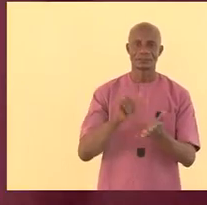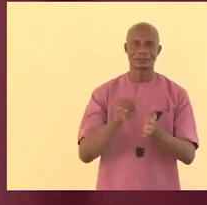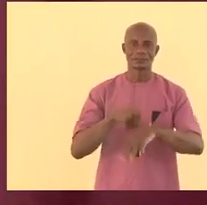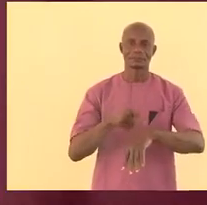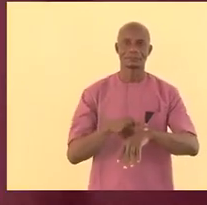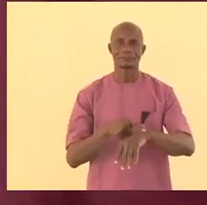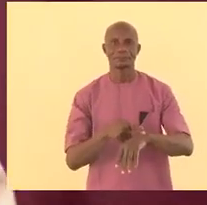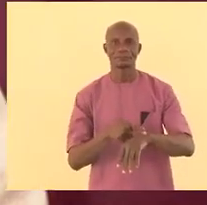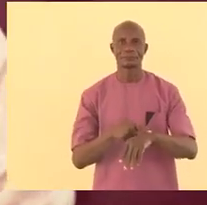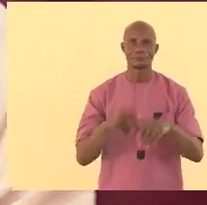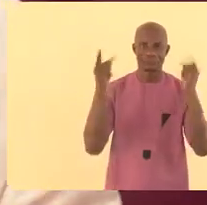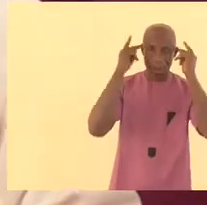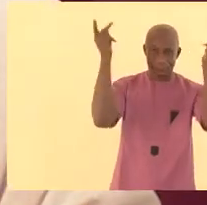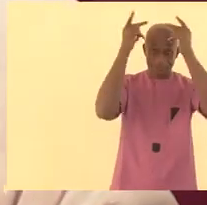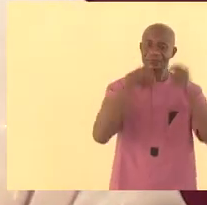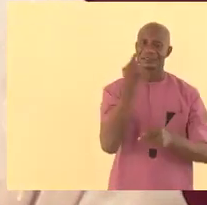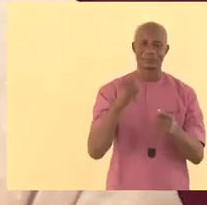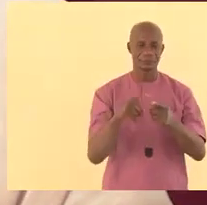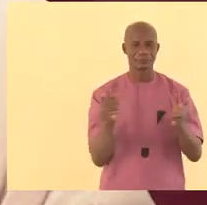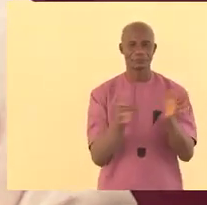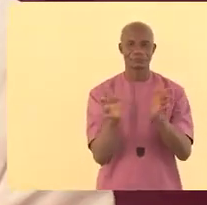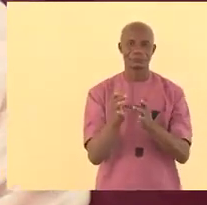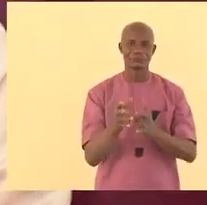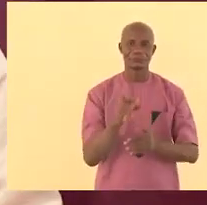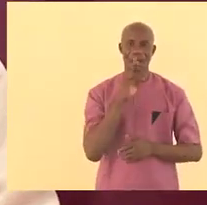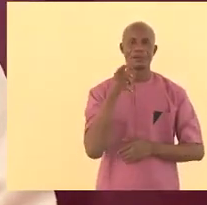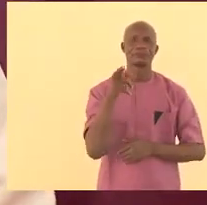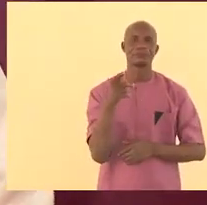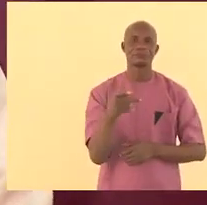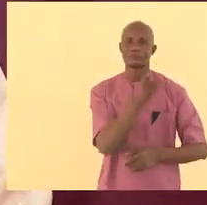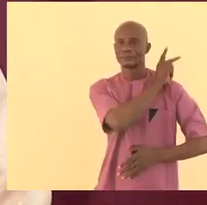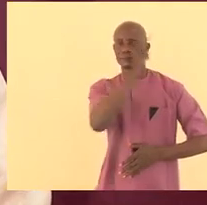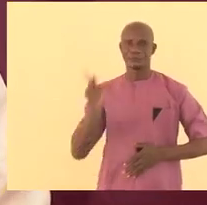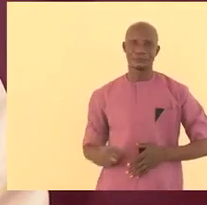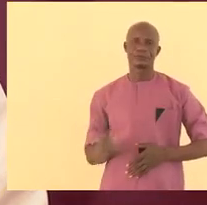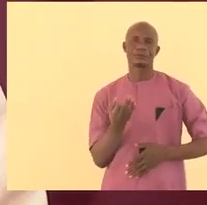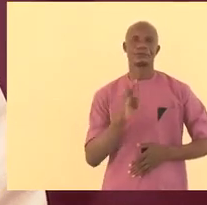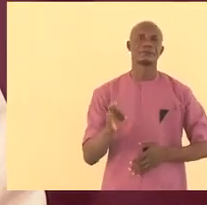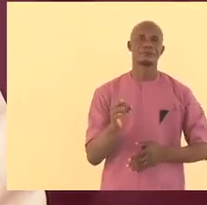At that time, Pilate said to Jesus, "Are you the king of the Jews?"